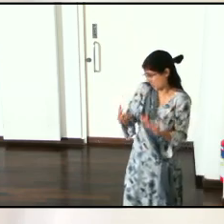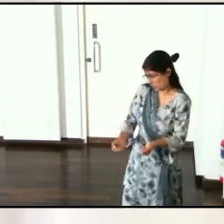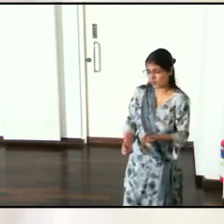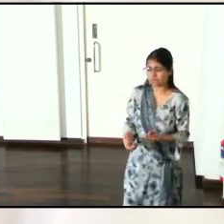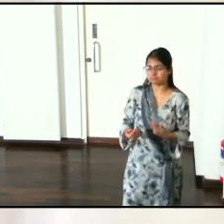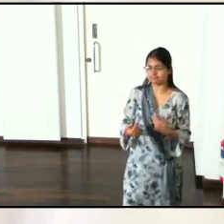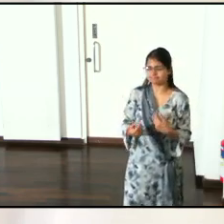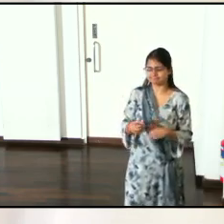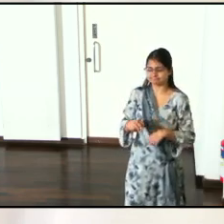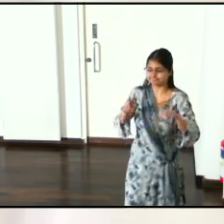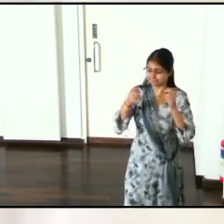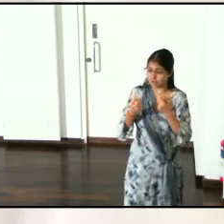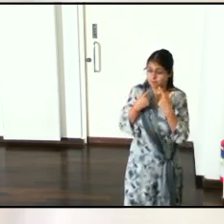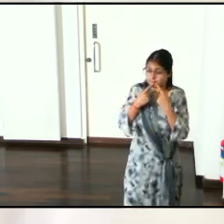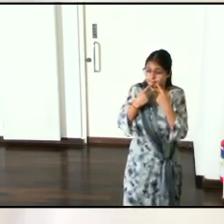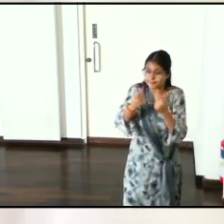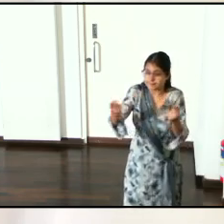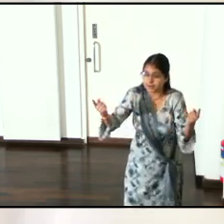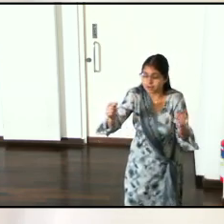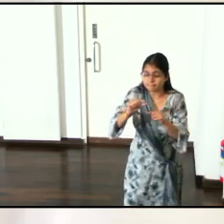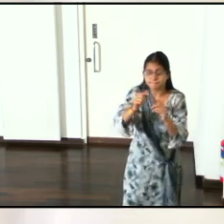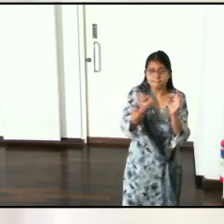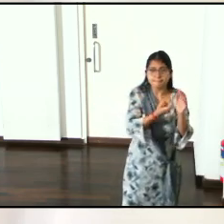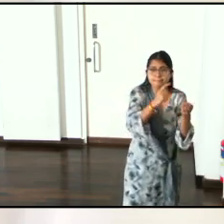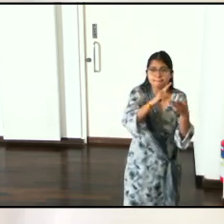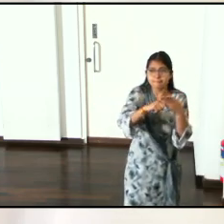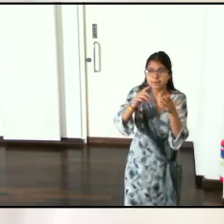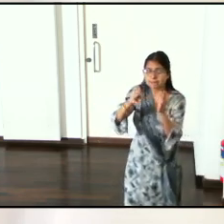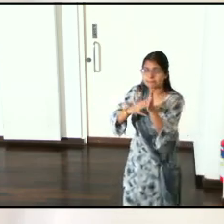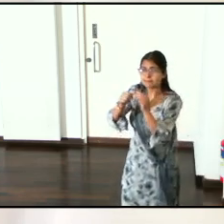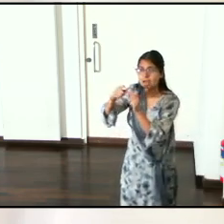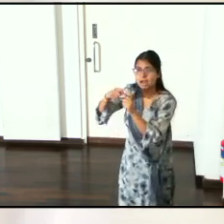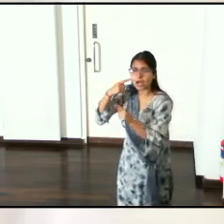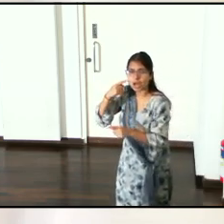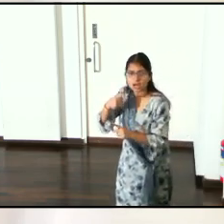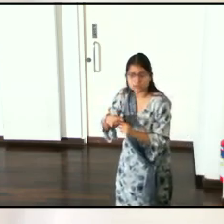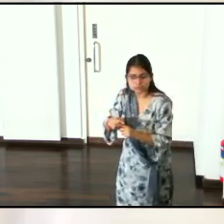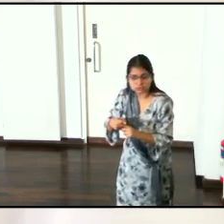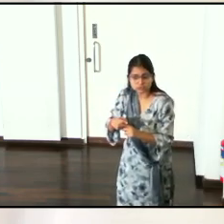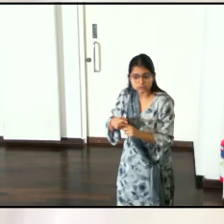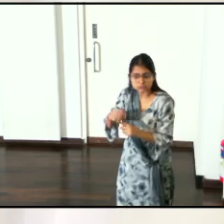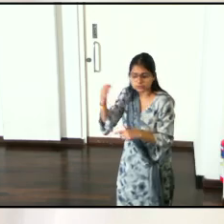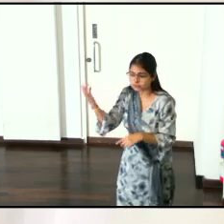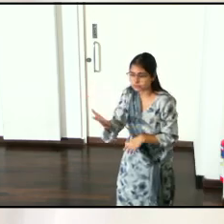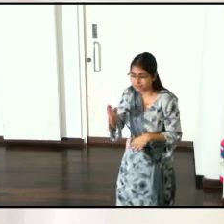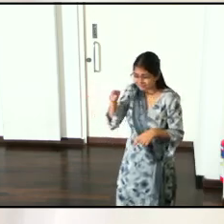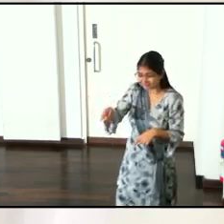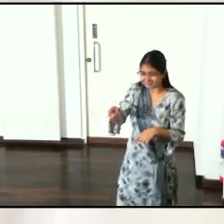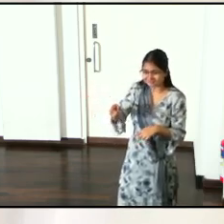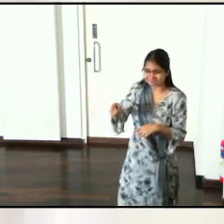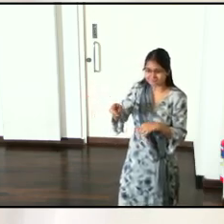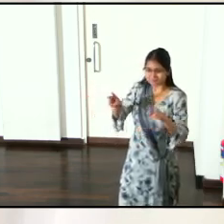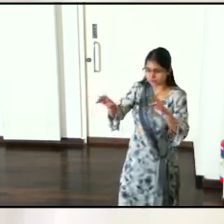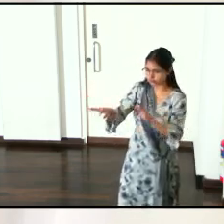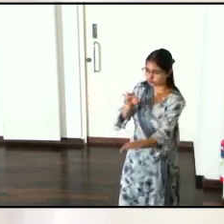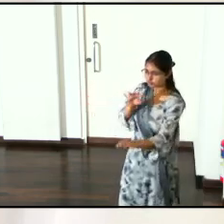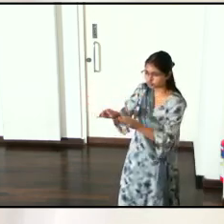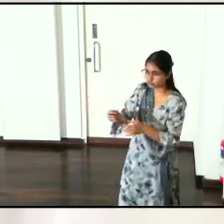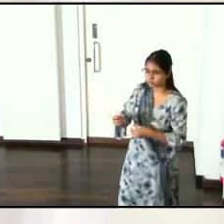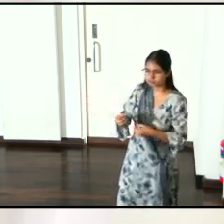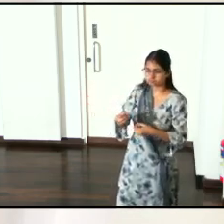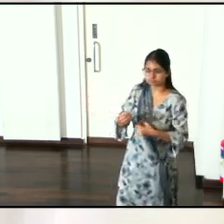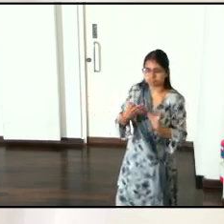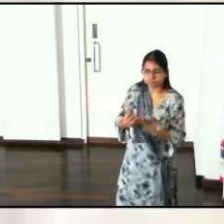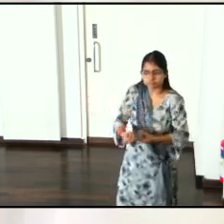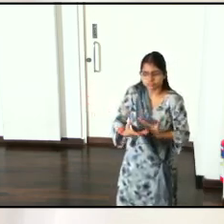the thematics and the ways in which these have been addressed. So if we